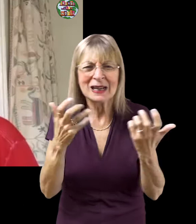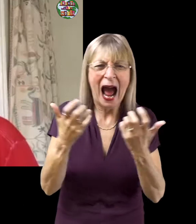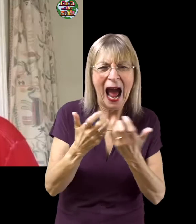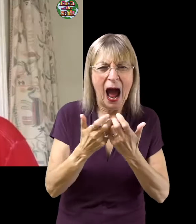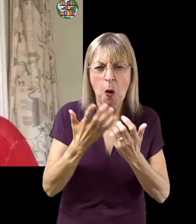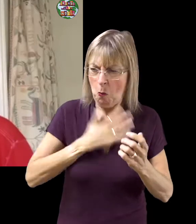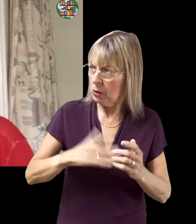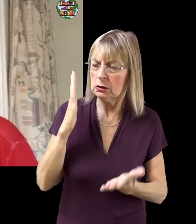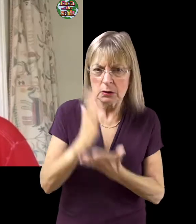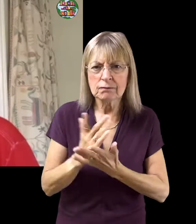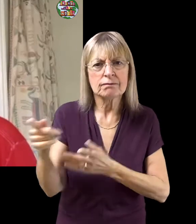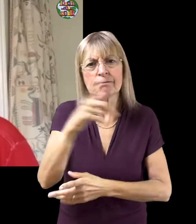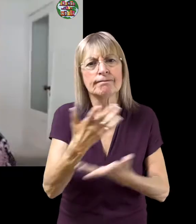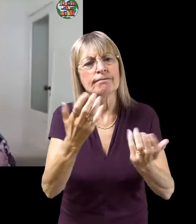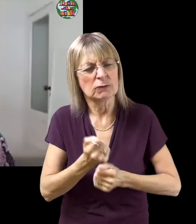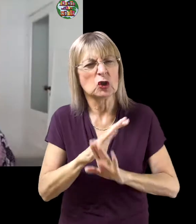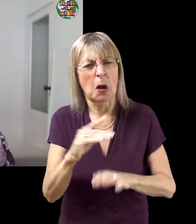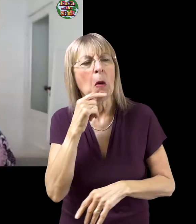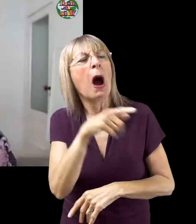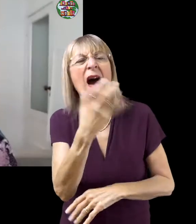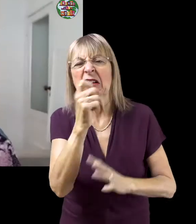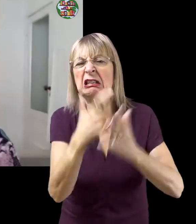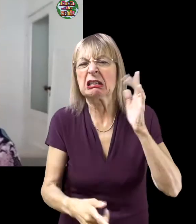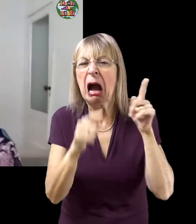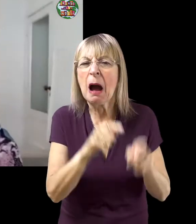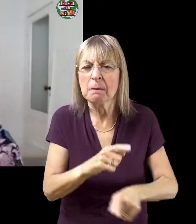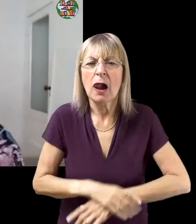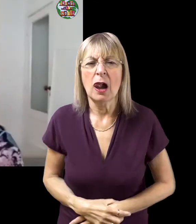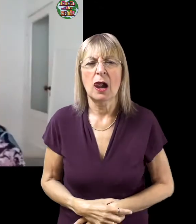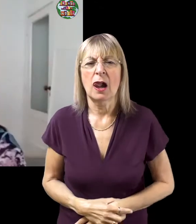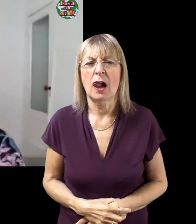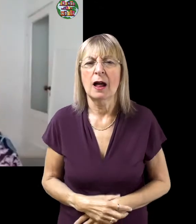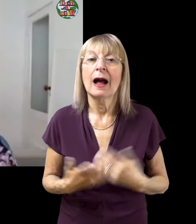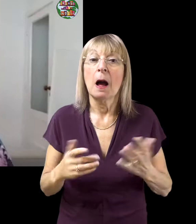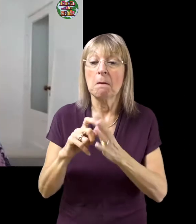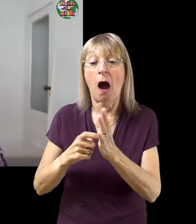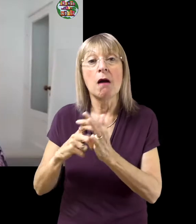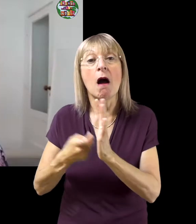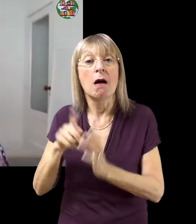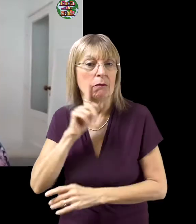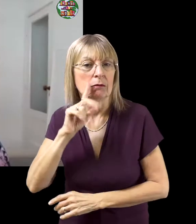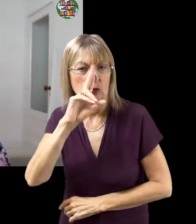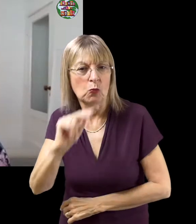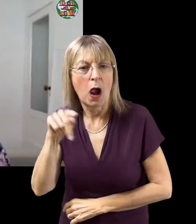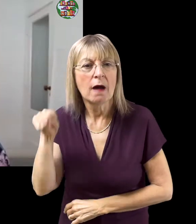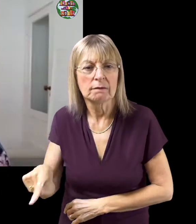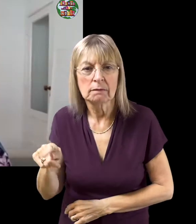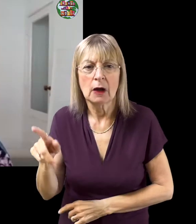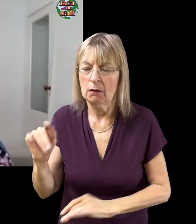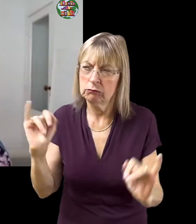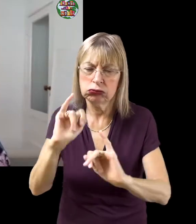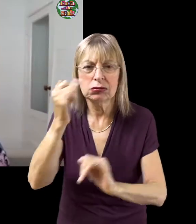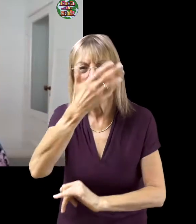trying to figure out how to be something else than the boy with the disability. And Parker is a